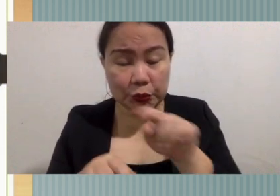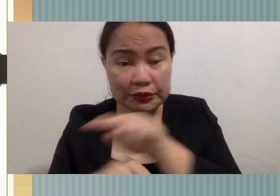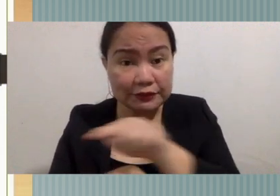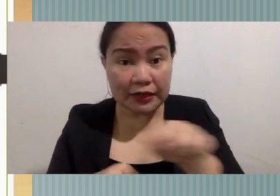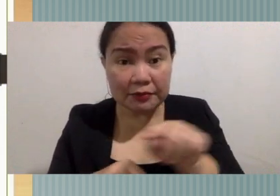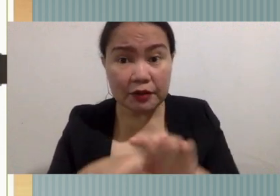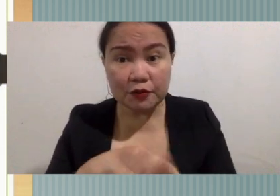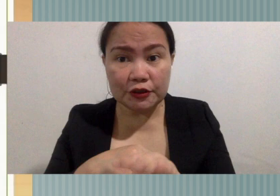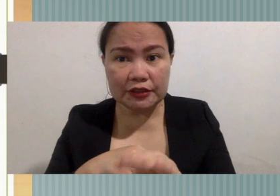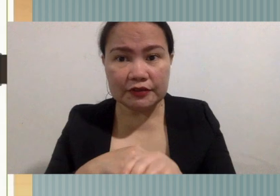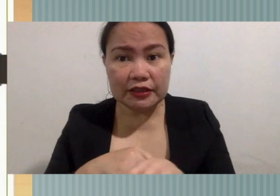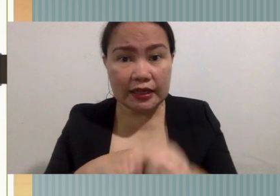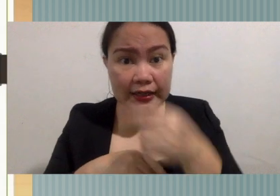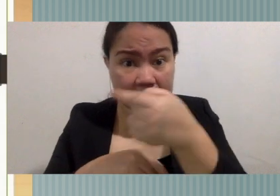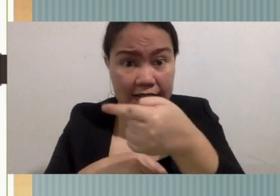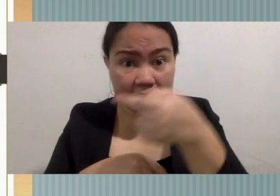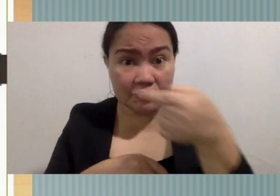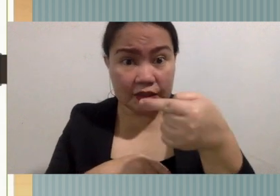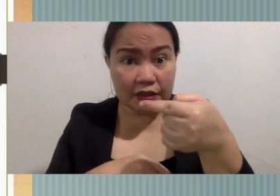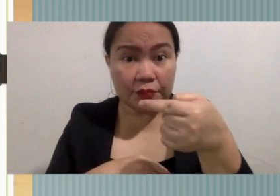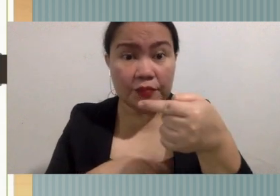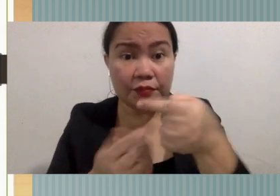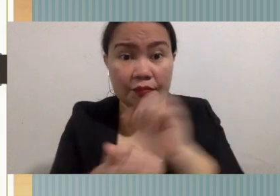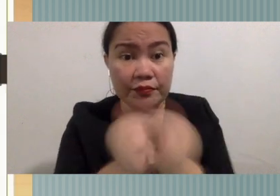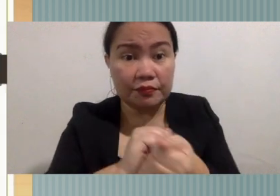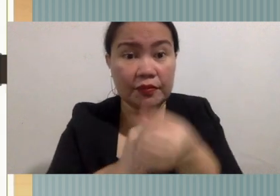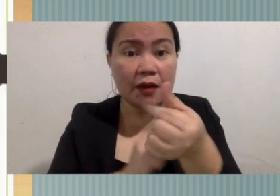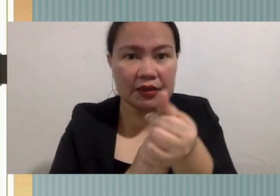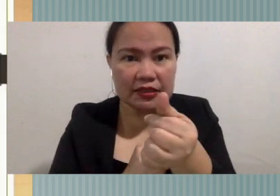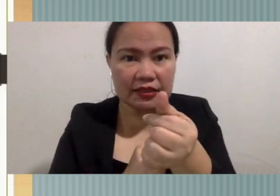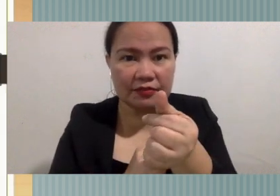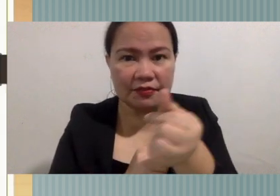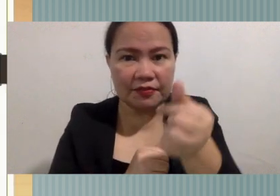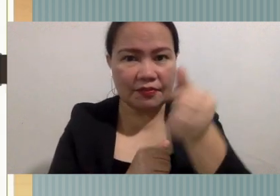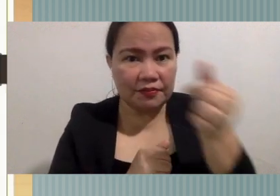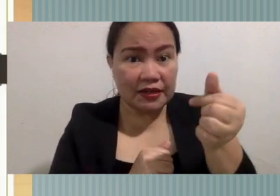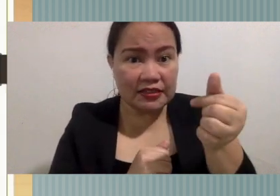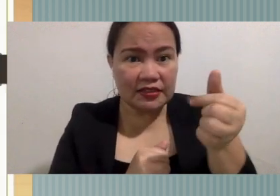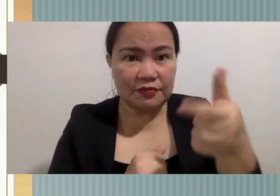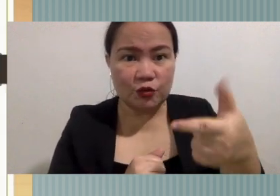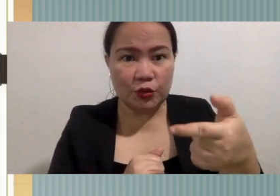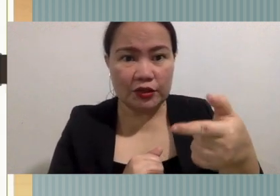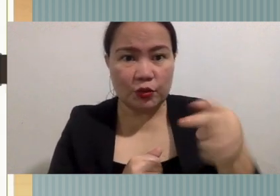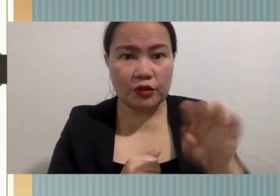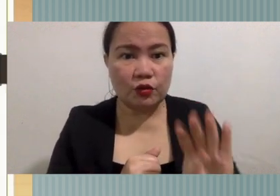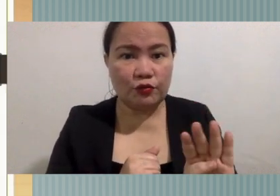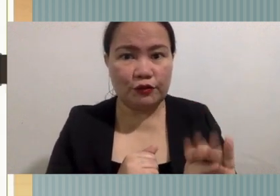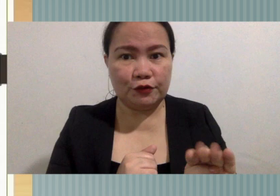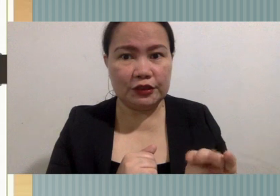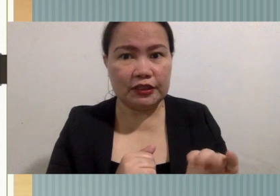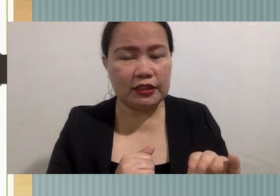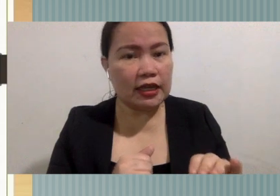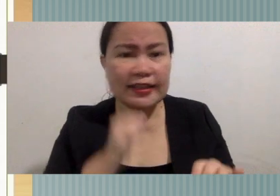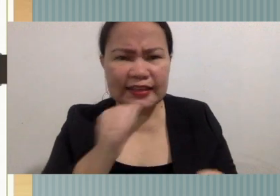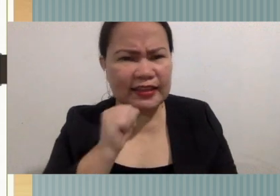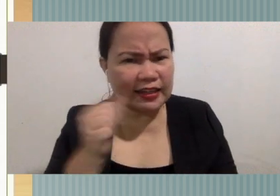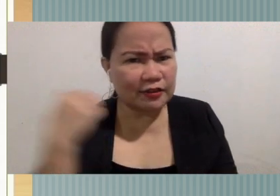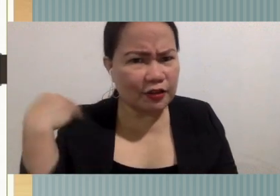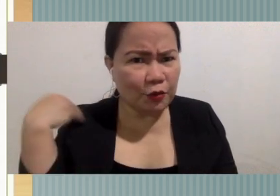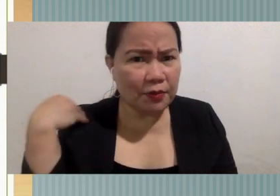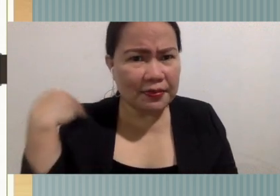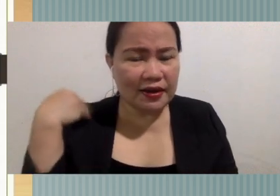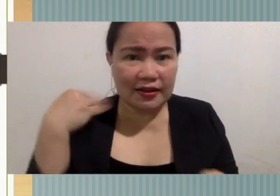by 14. So, negative times negative 21, that is positive 21 over 14. So, hindi pa ito yung